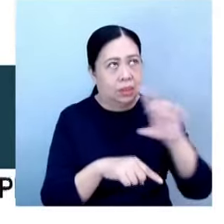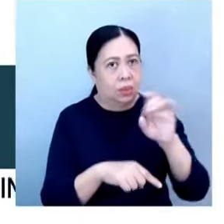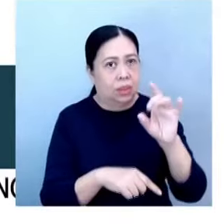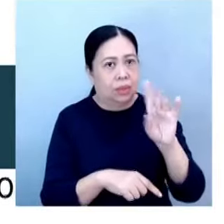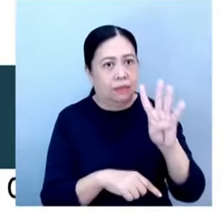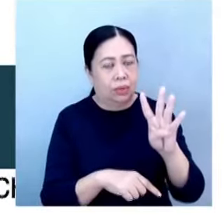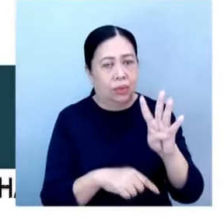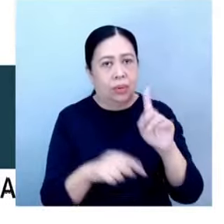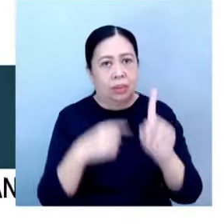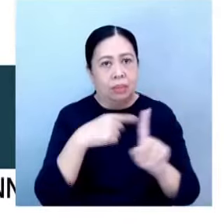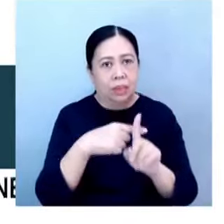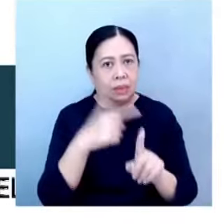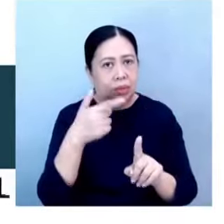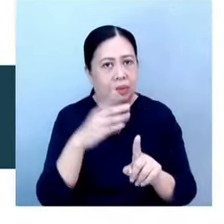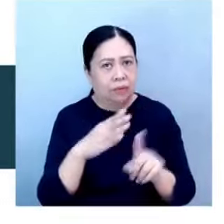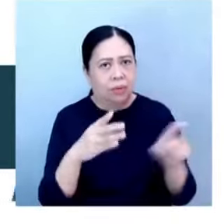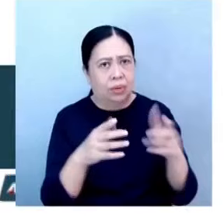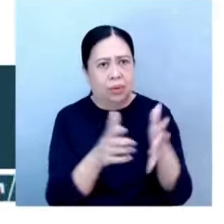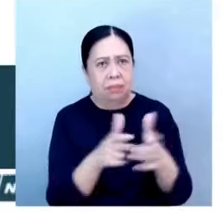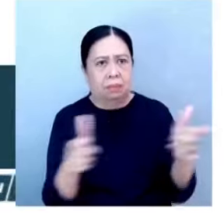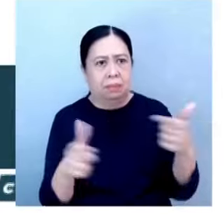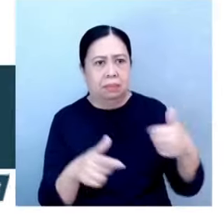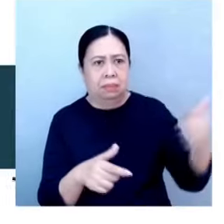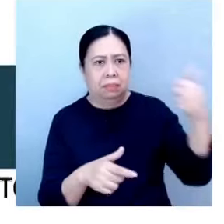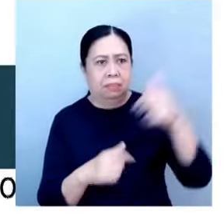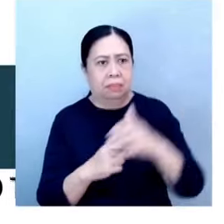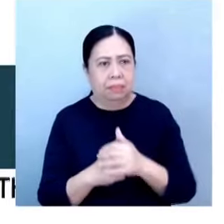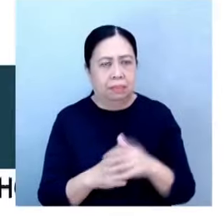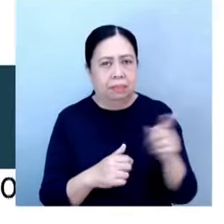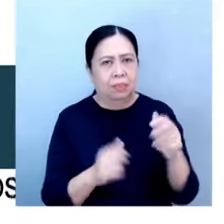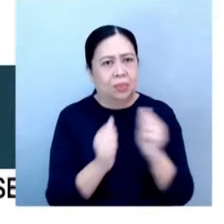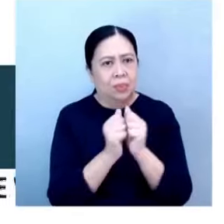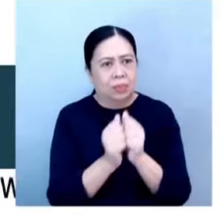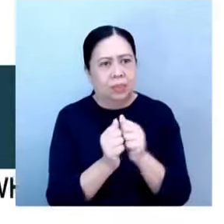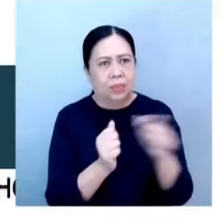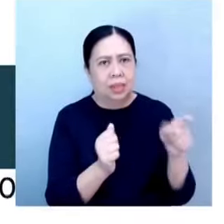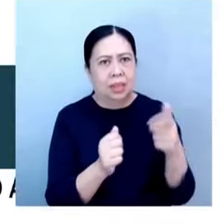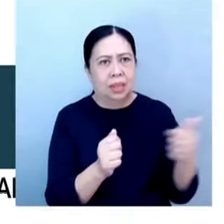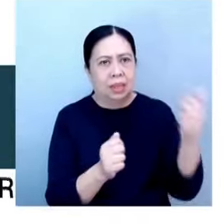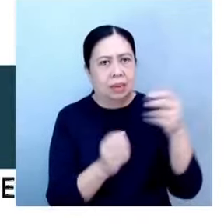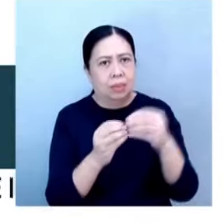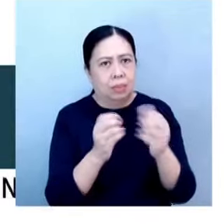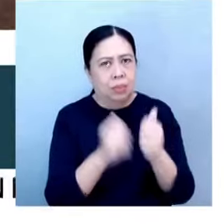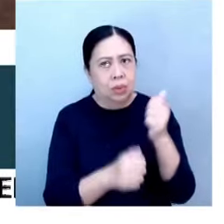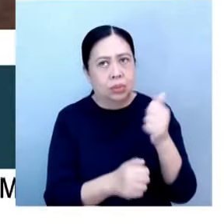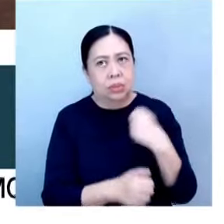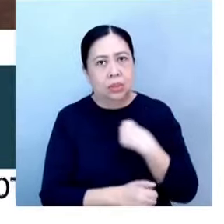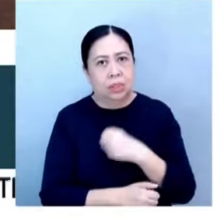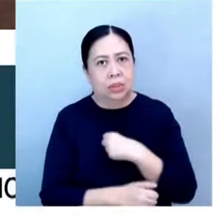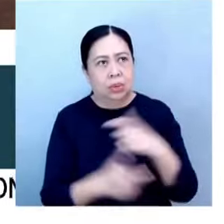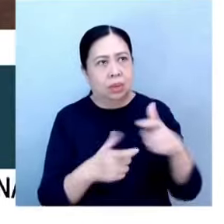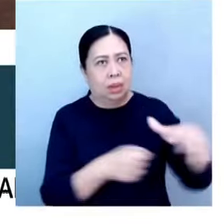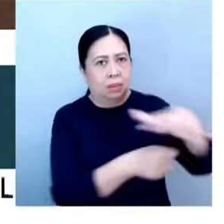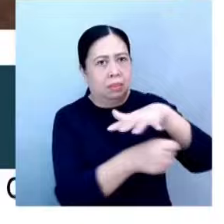already plus 24, they have the majority. They have bailiwicks. Most senators have bailiwicks.